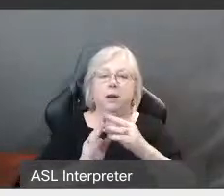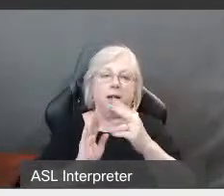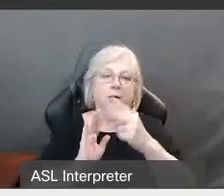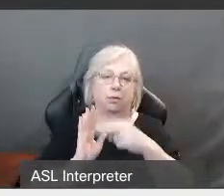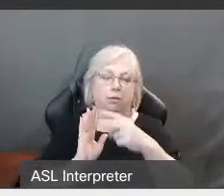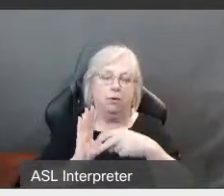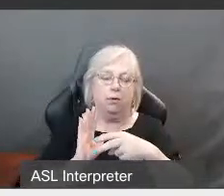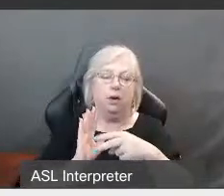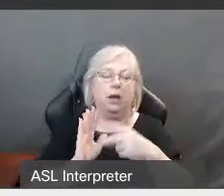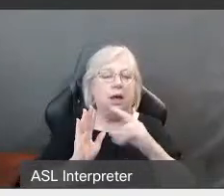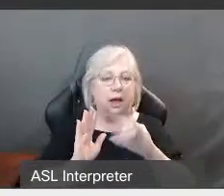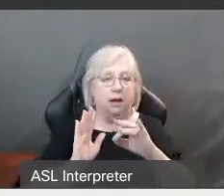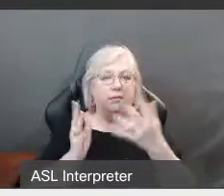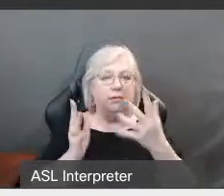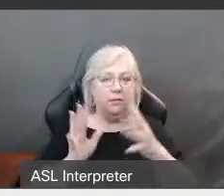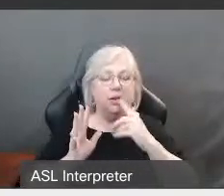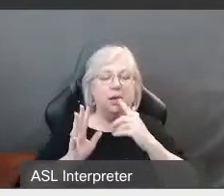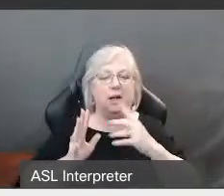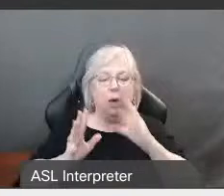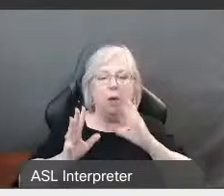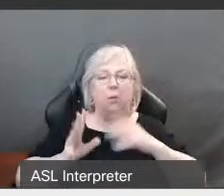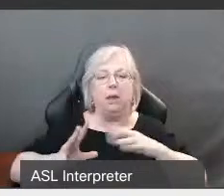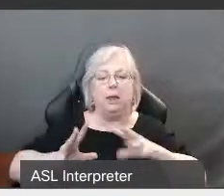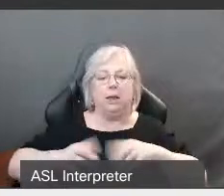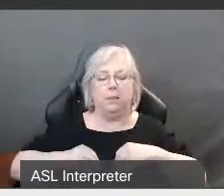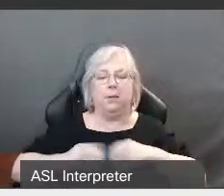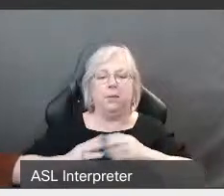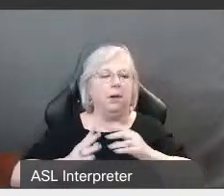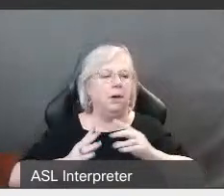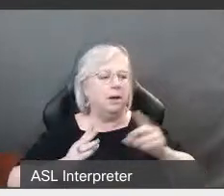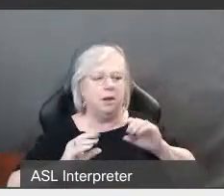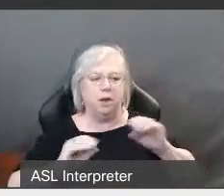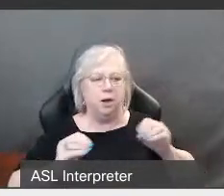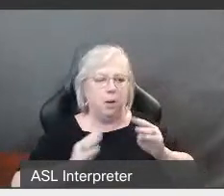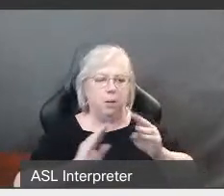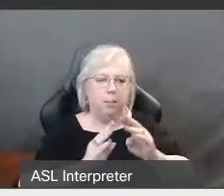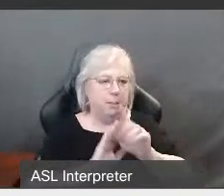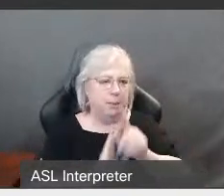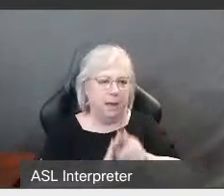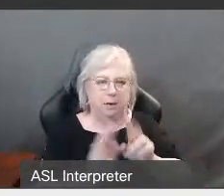take a motion. There are no minutes from the Last meeting? Okay.